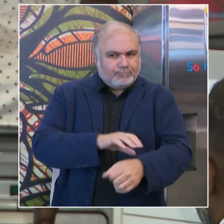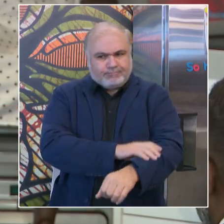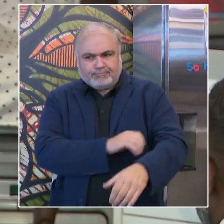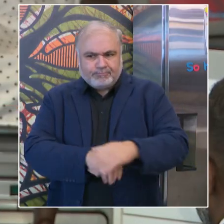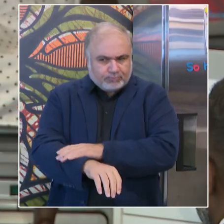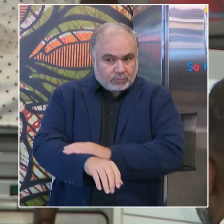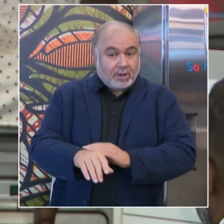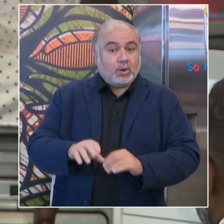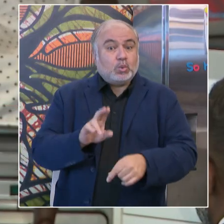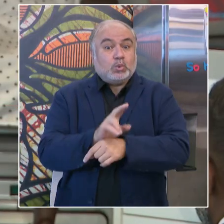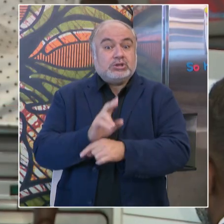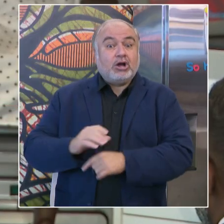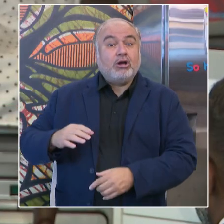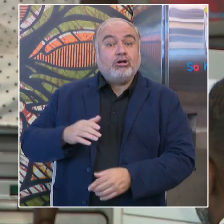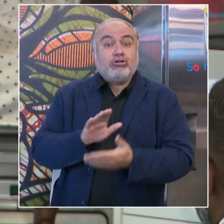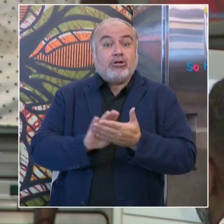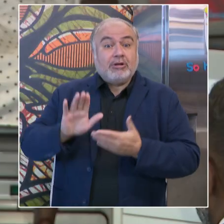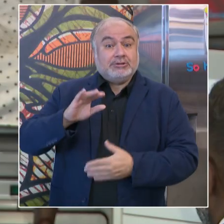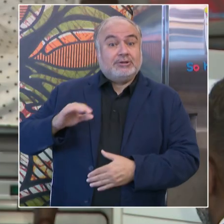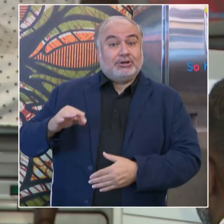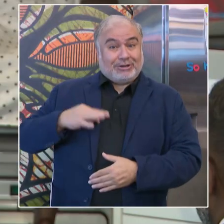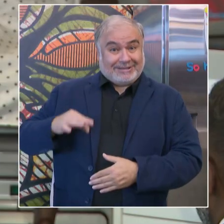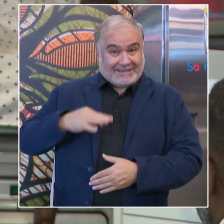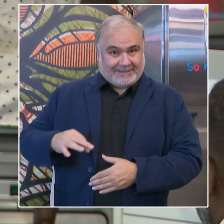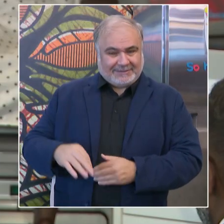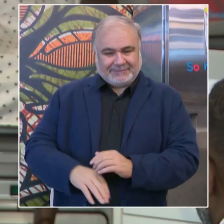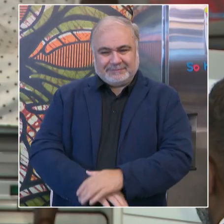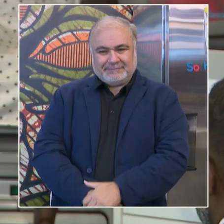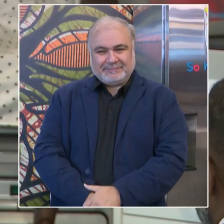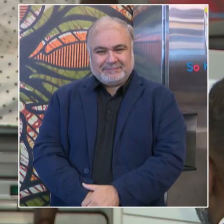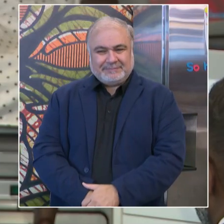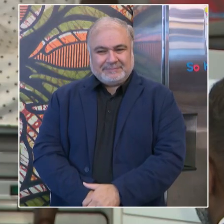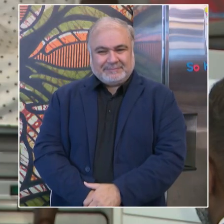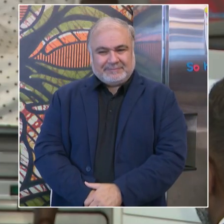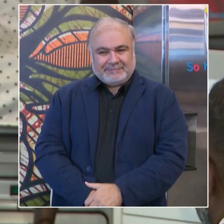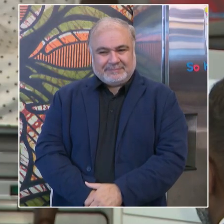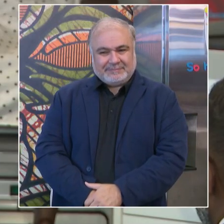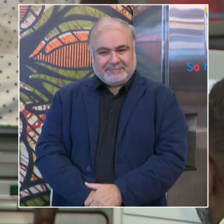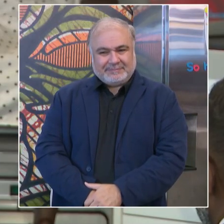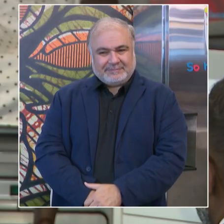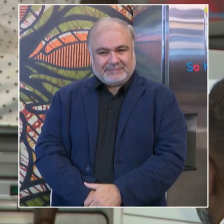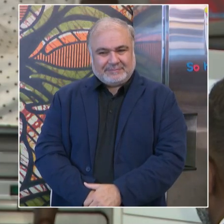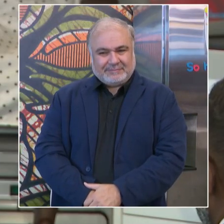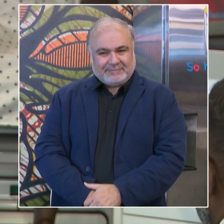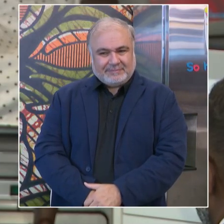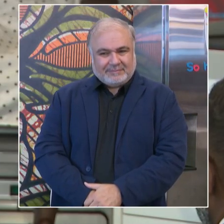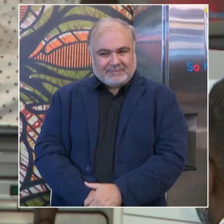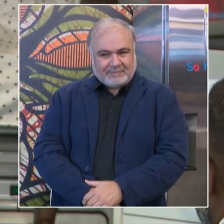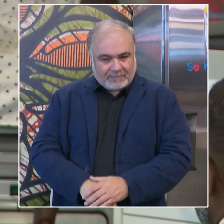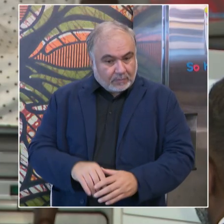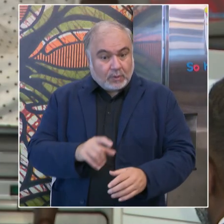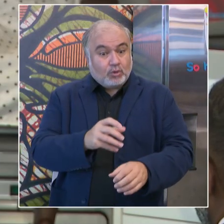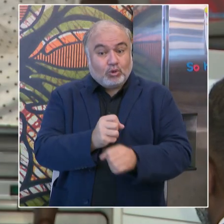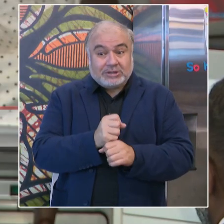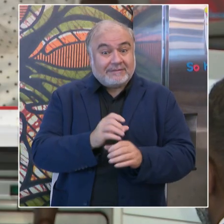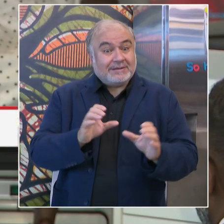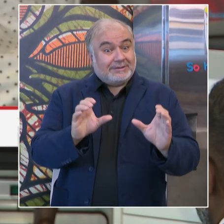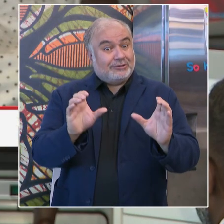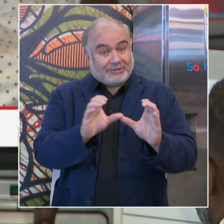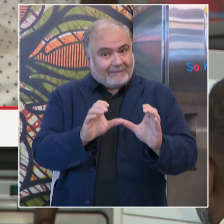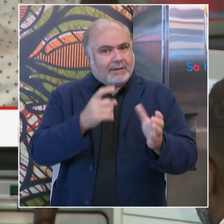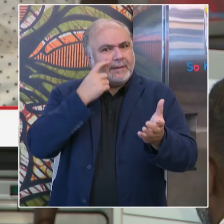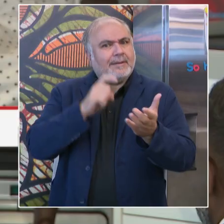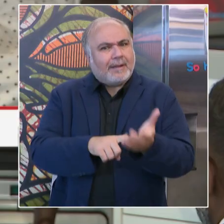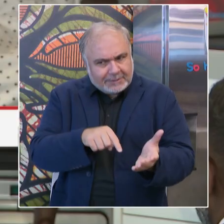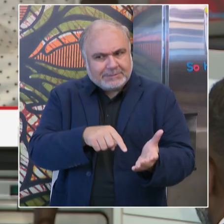where they can receive industry-recognized credentials and gain real work experiences